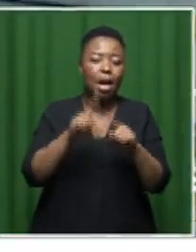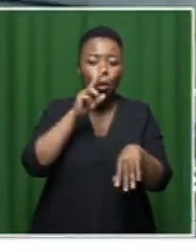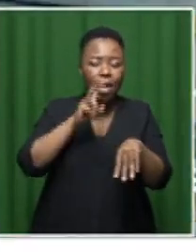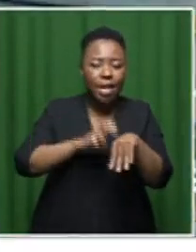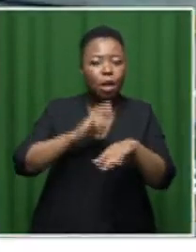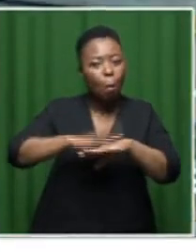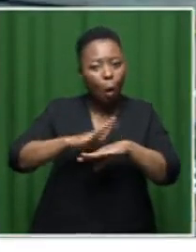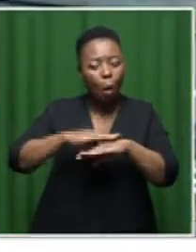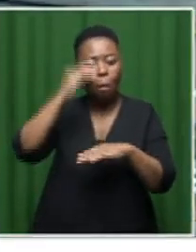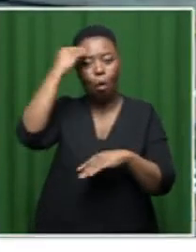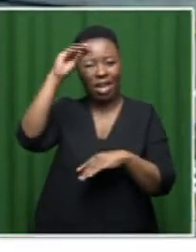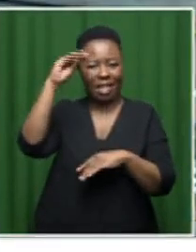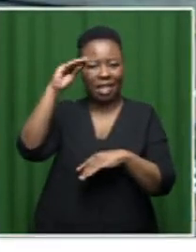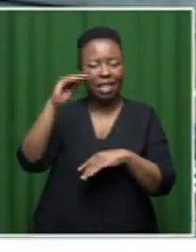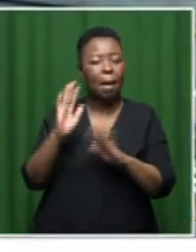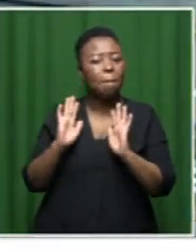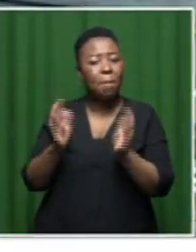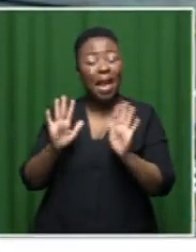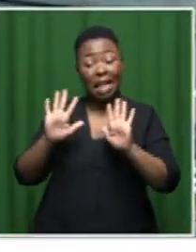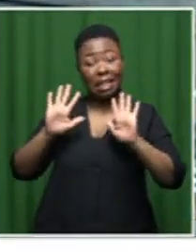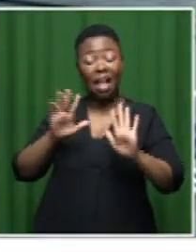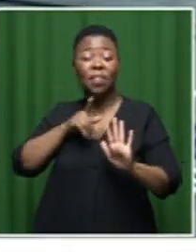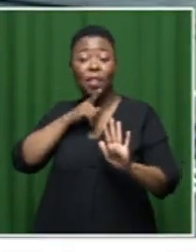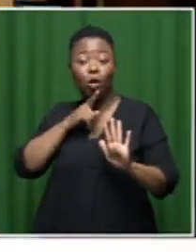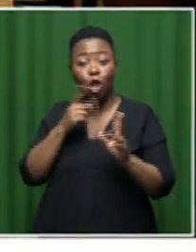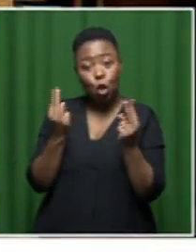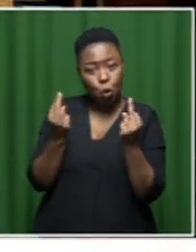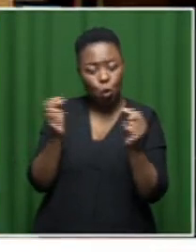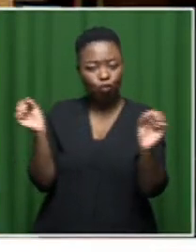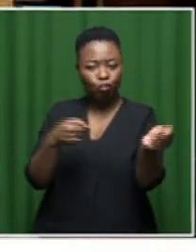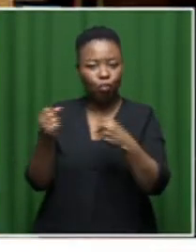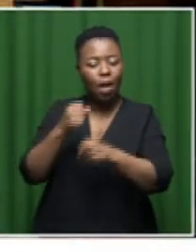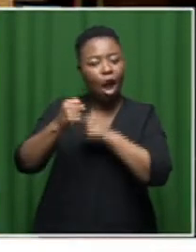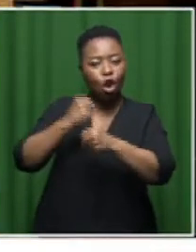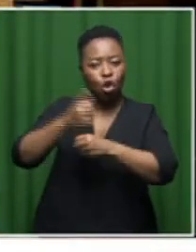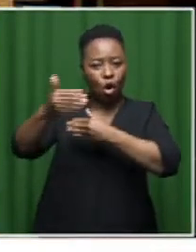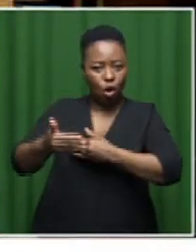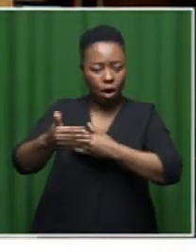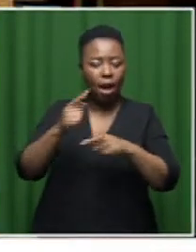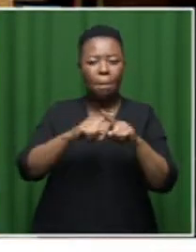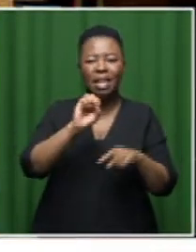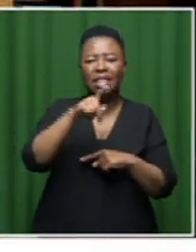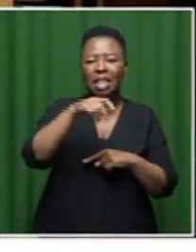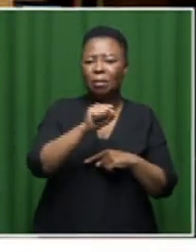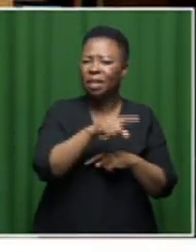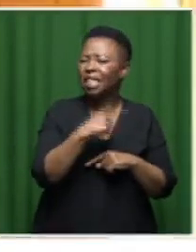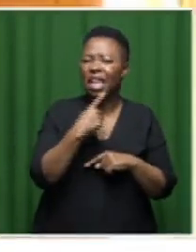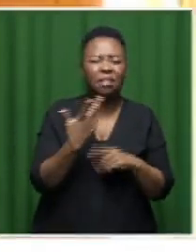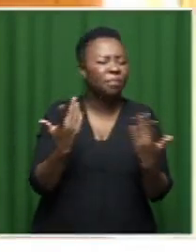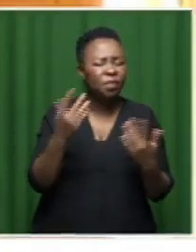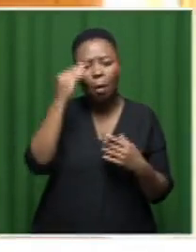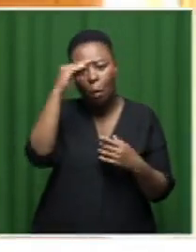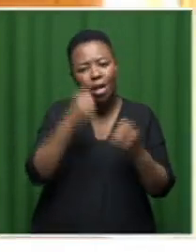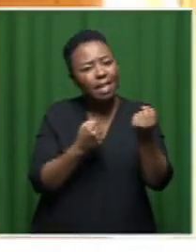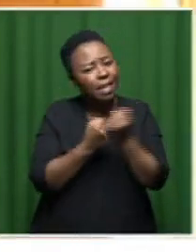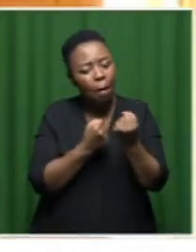in the field. Only about 10,000 new recruits are absorbed annually. SAPU says the political failure to support police with the